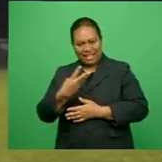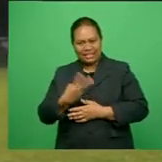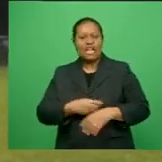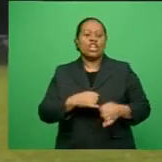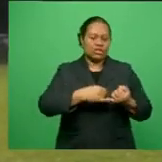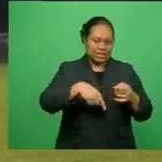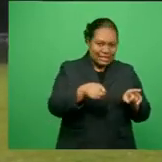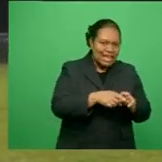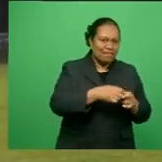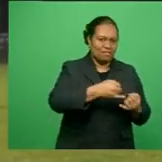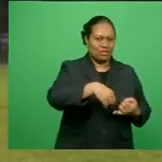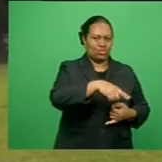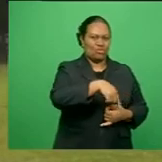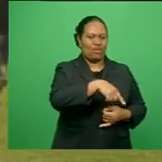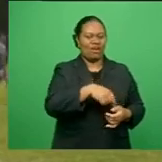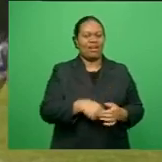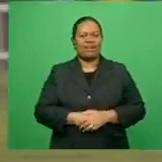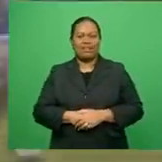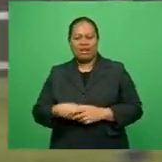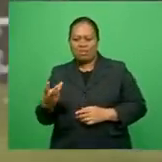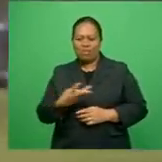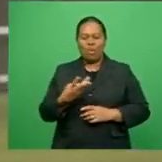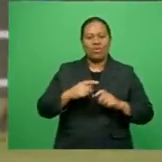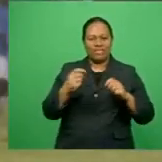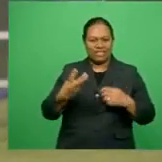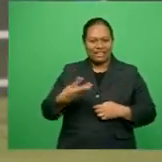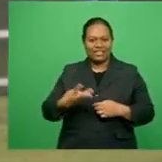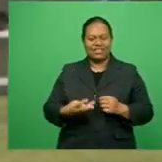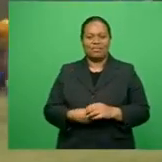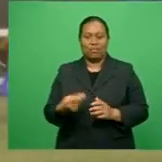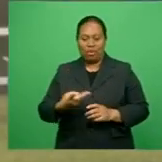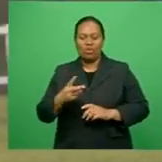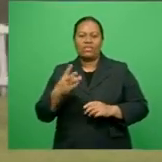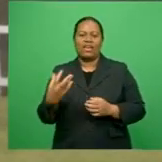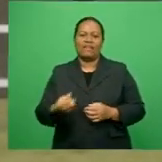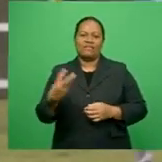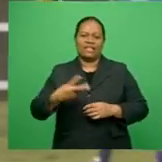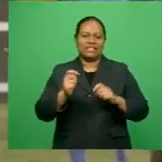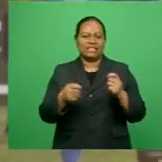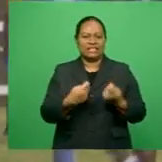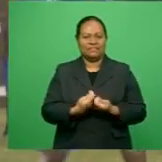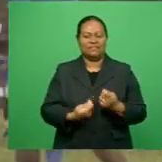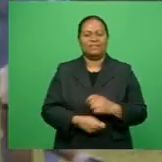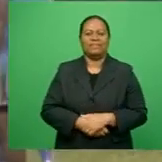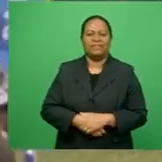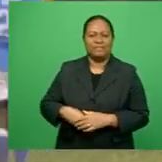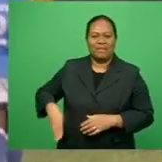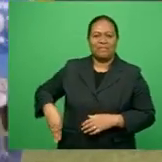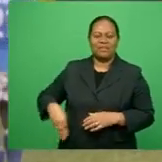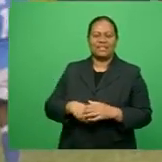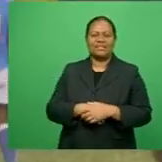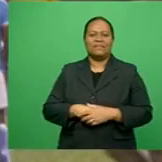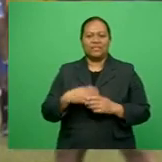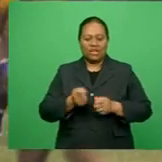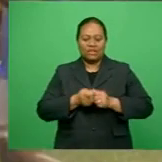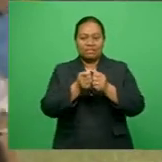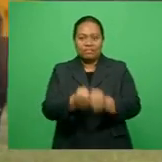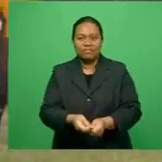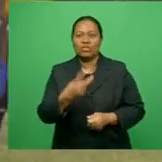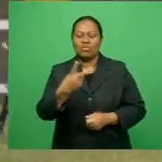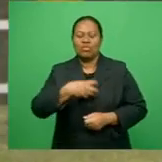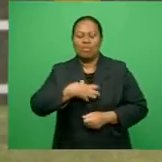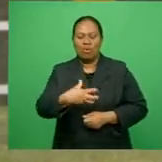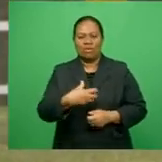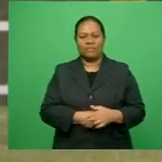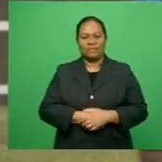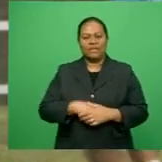with 13 men moments later. But the John Stewart captain side kept their composure, scoring 2 more tries to